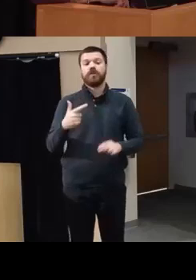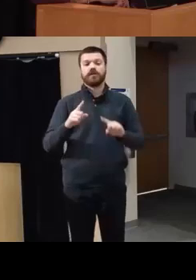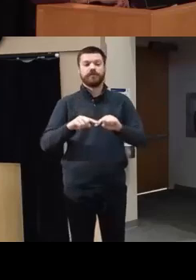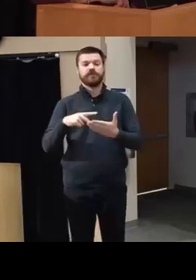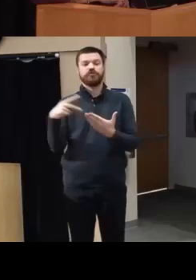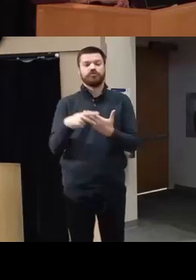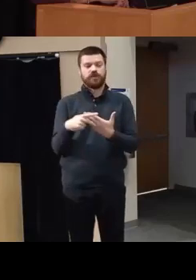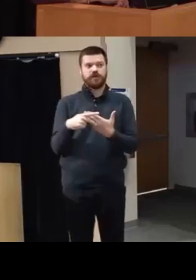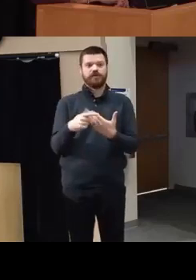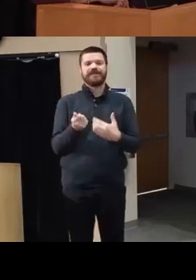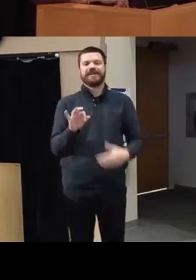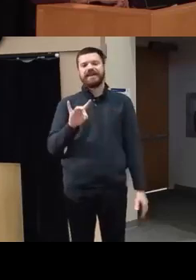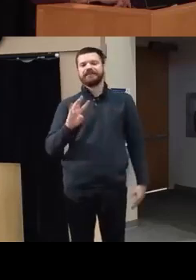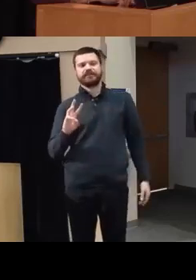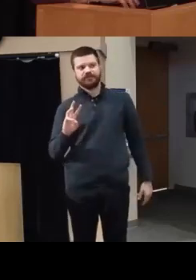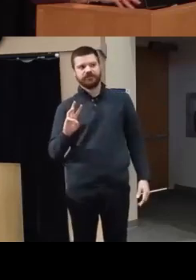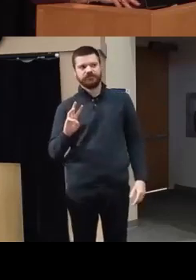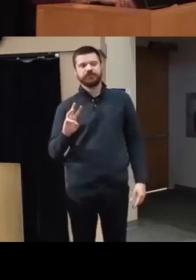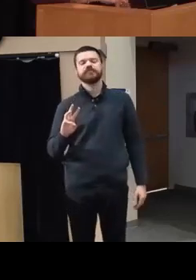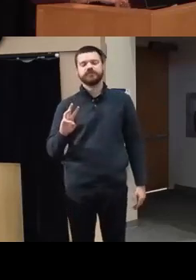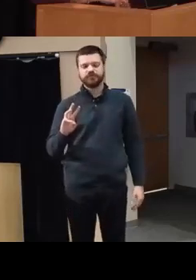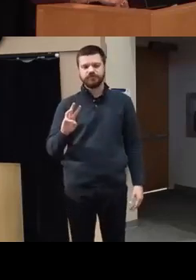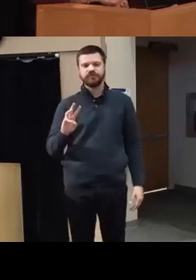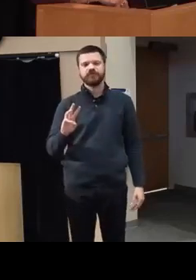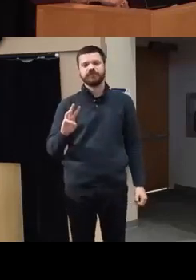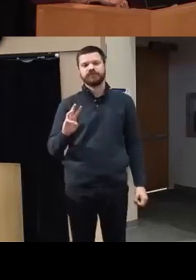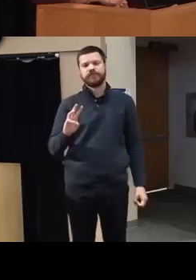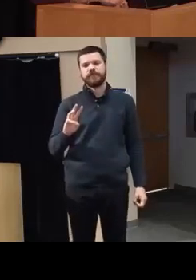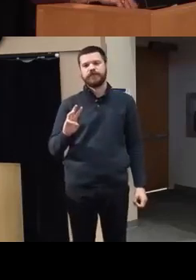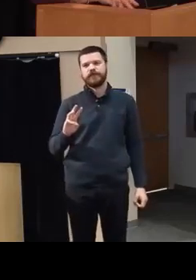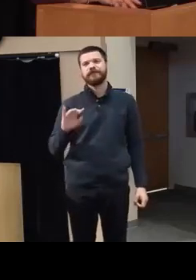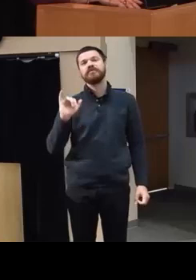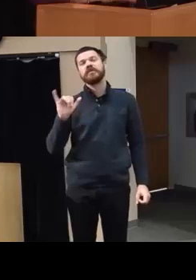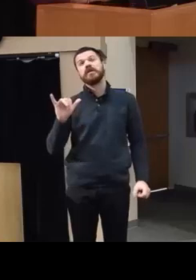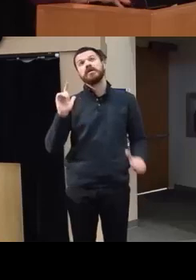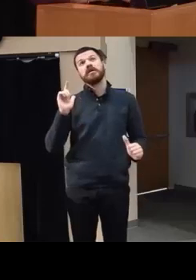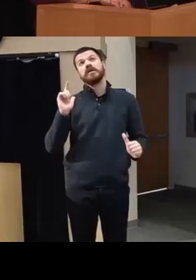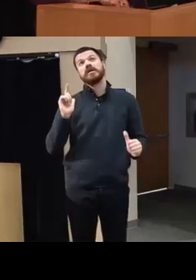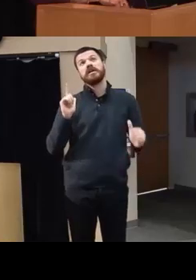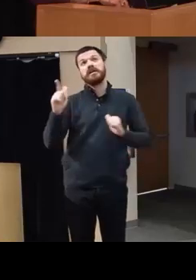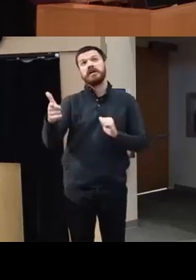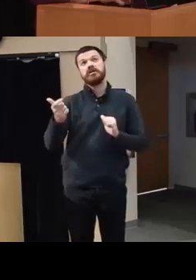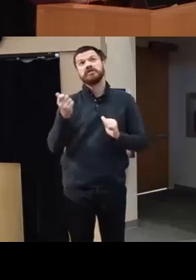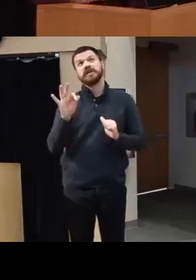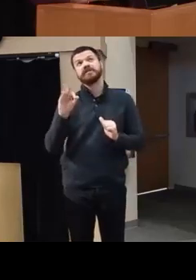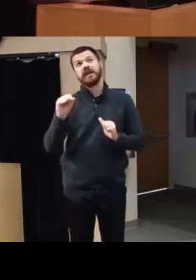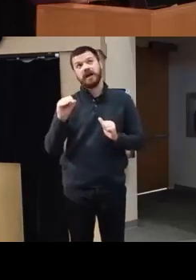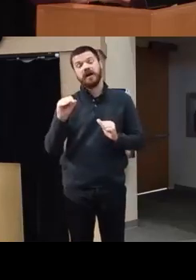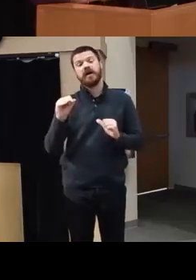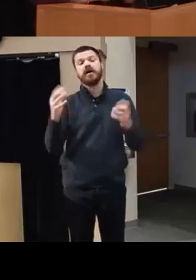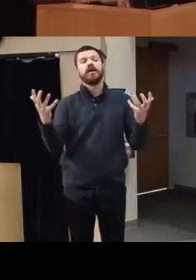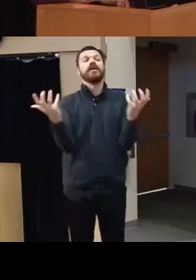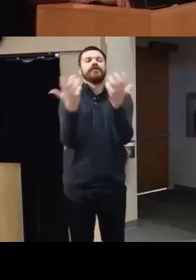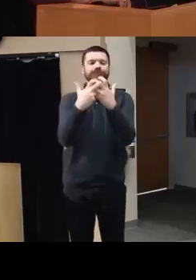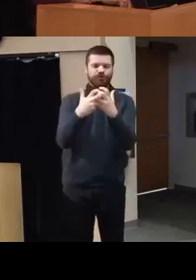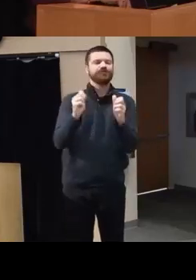Dependency Program in 1986. That was later on in 1990 merged